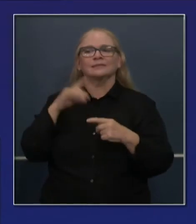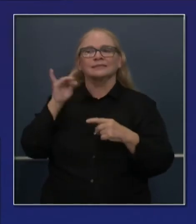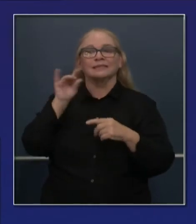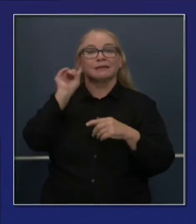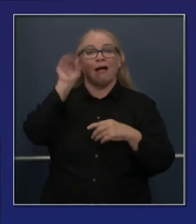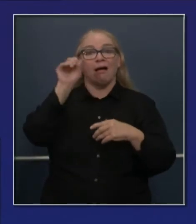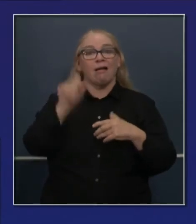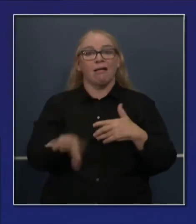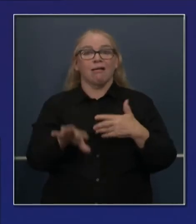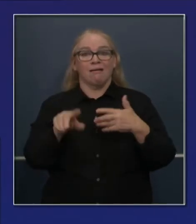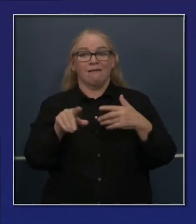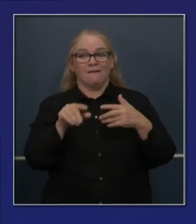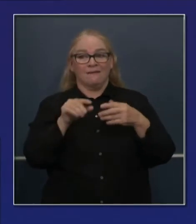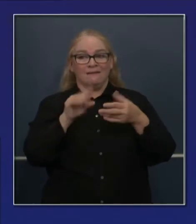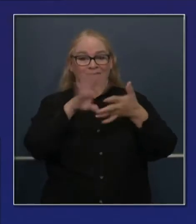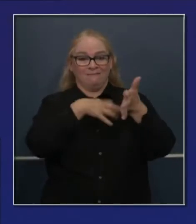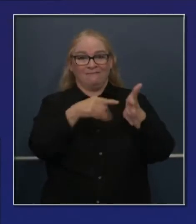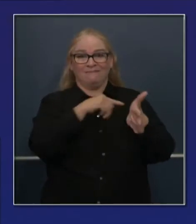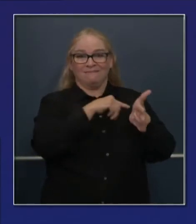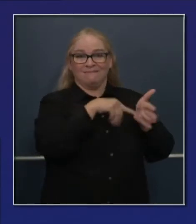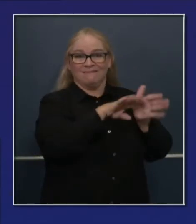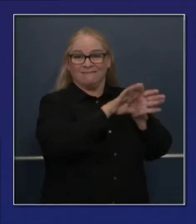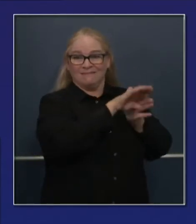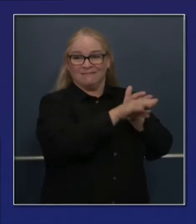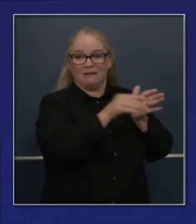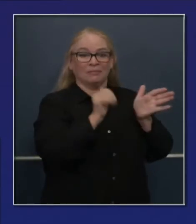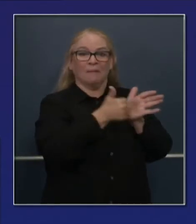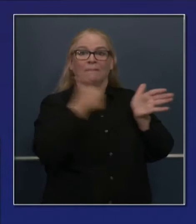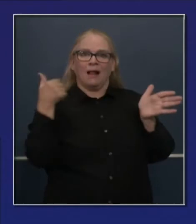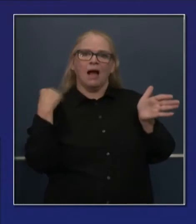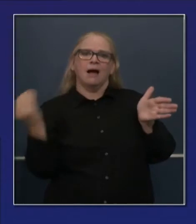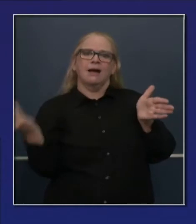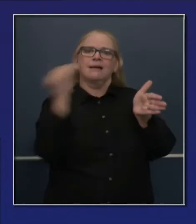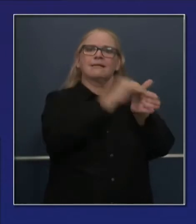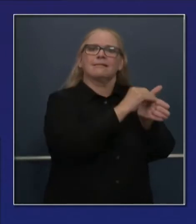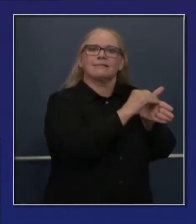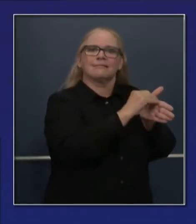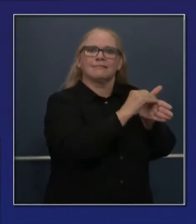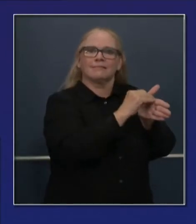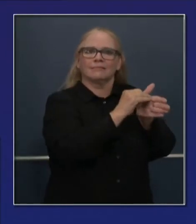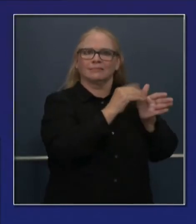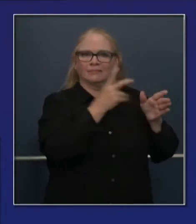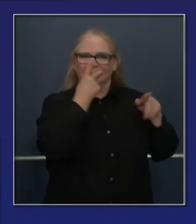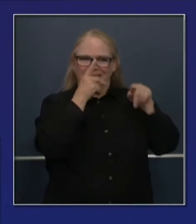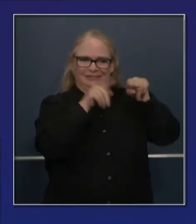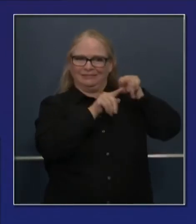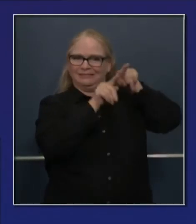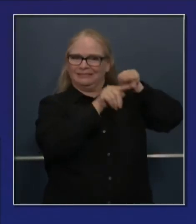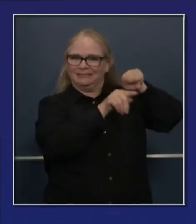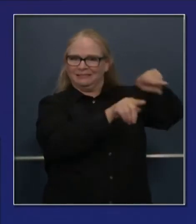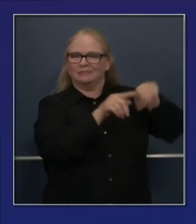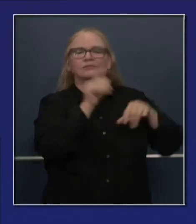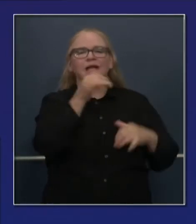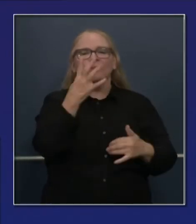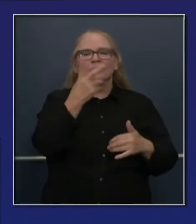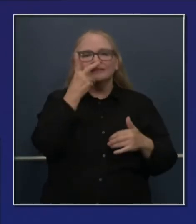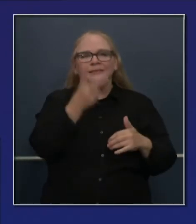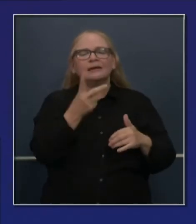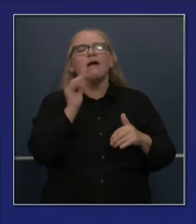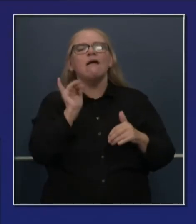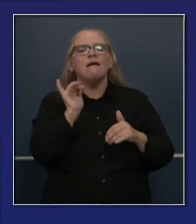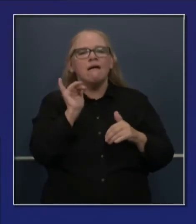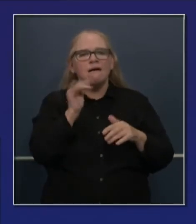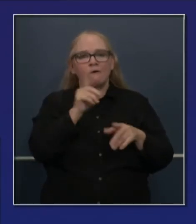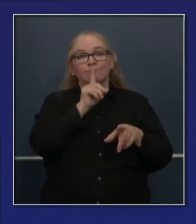we put in all of those backlog cases. You can see on the blue line, those of you that may